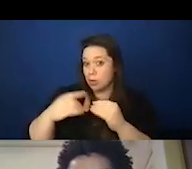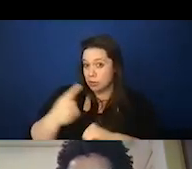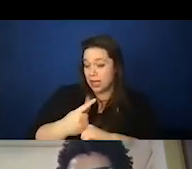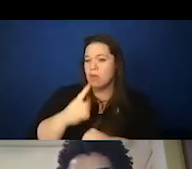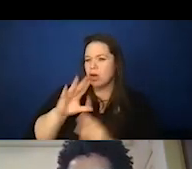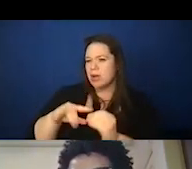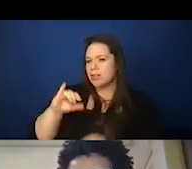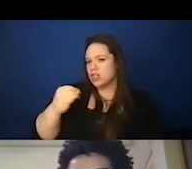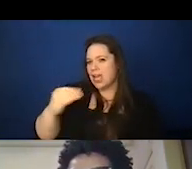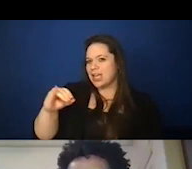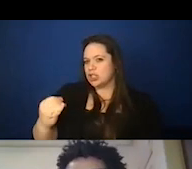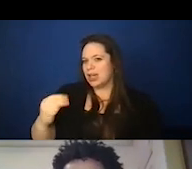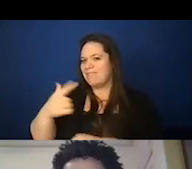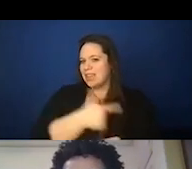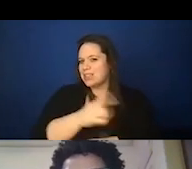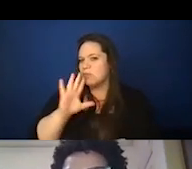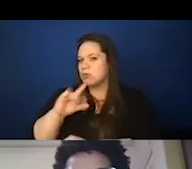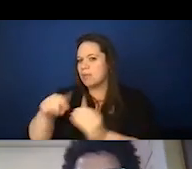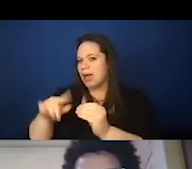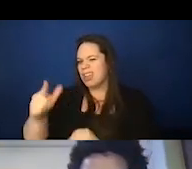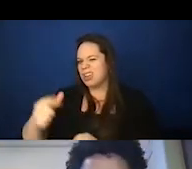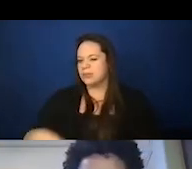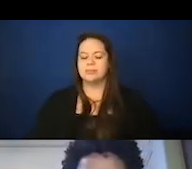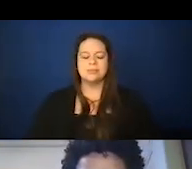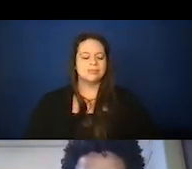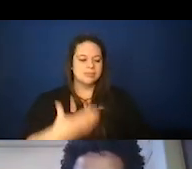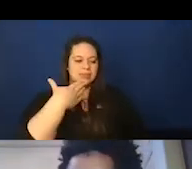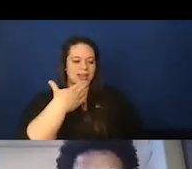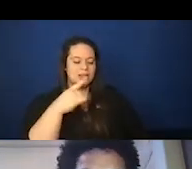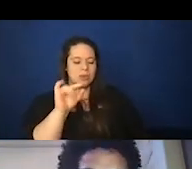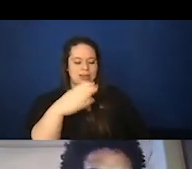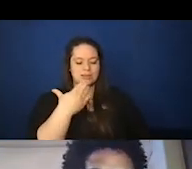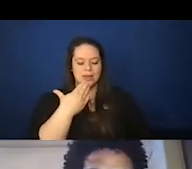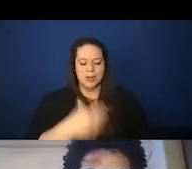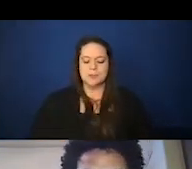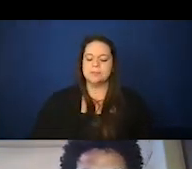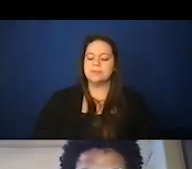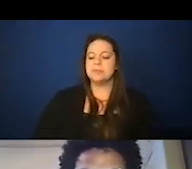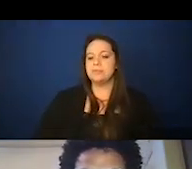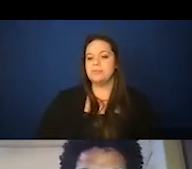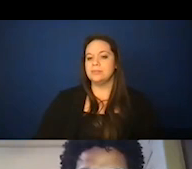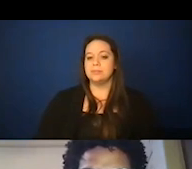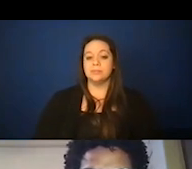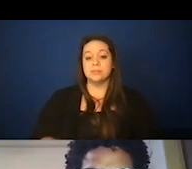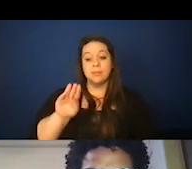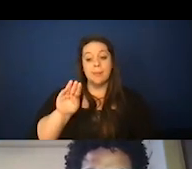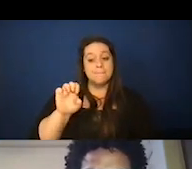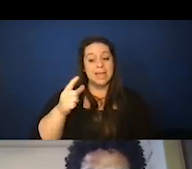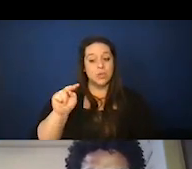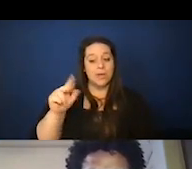J&J shortly. Mhm. Thank you. Thank you. So, Megan, I think you have a question for us.